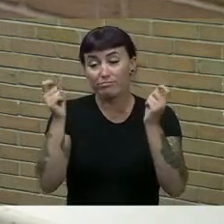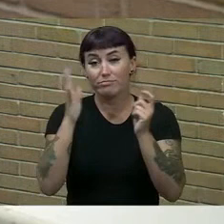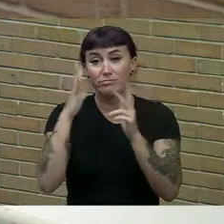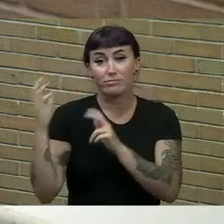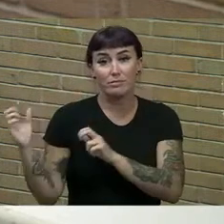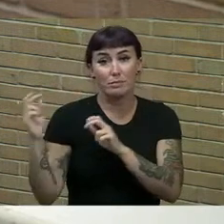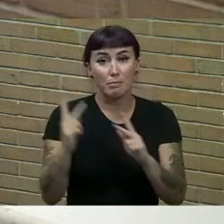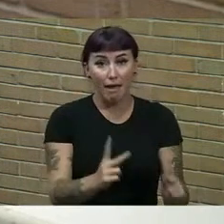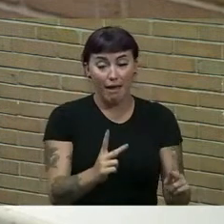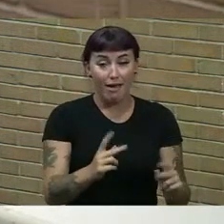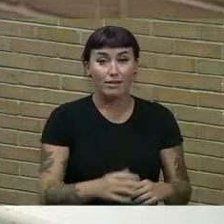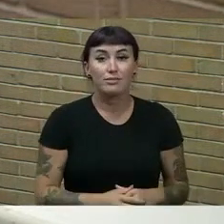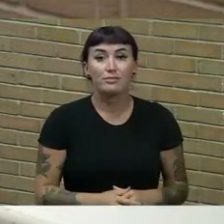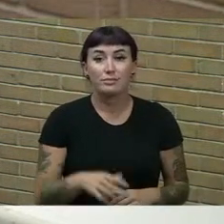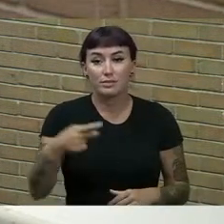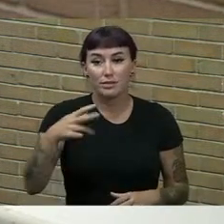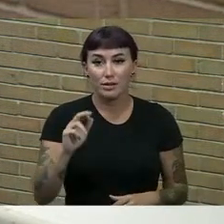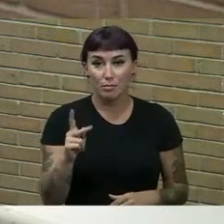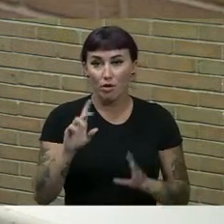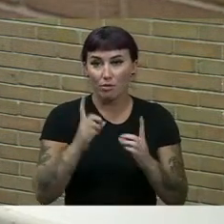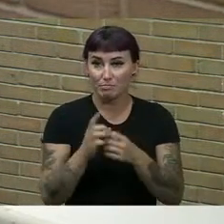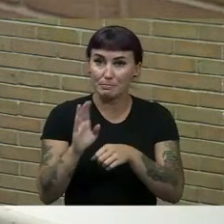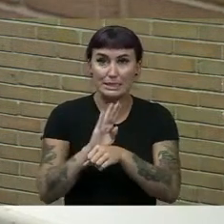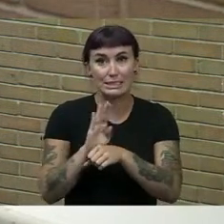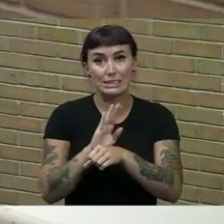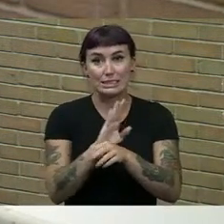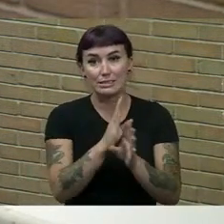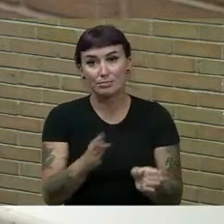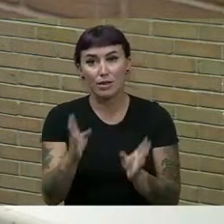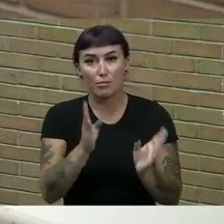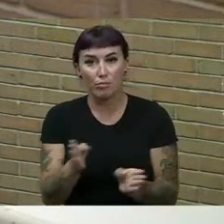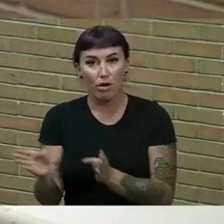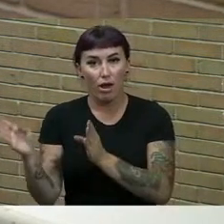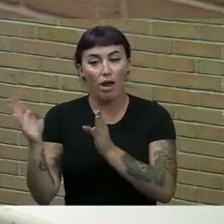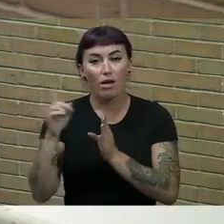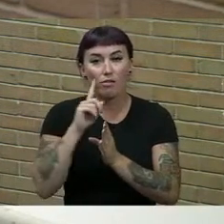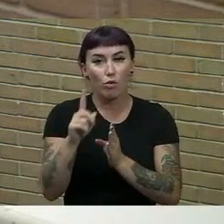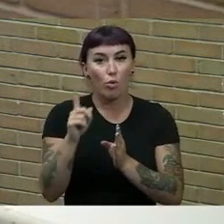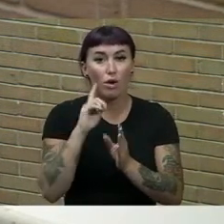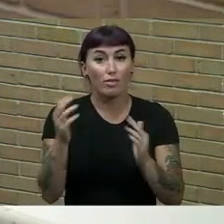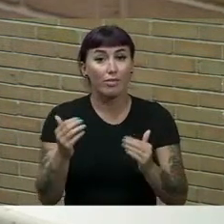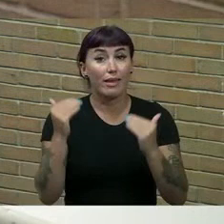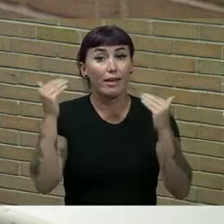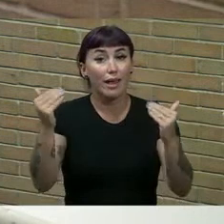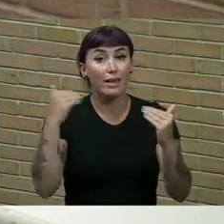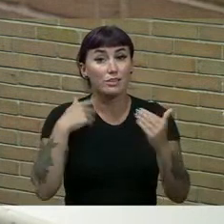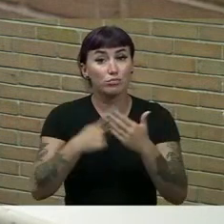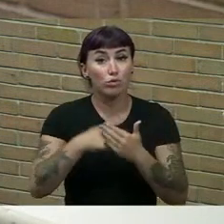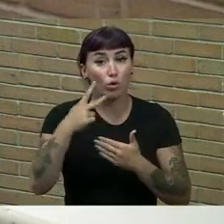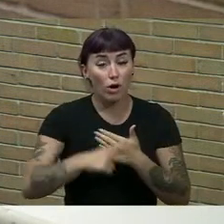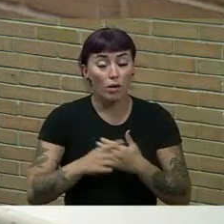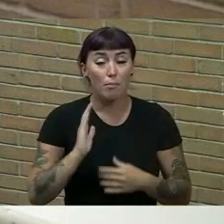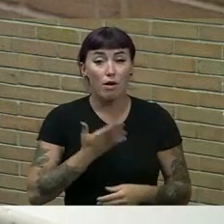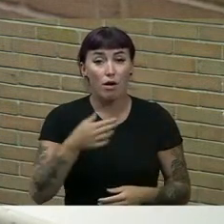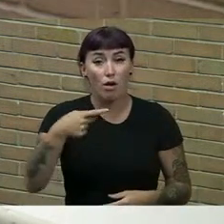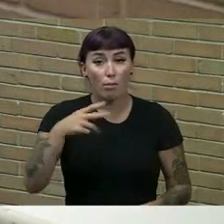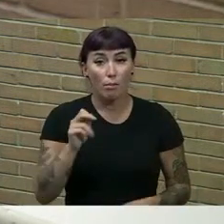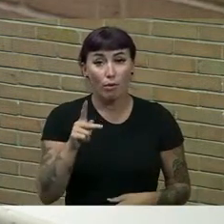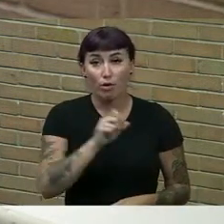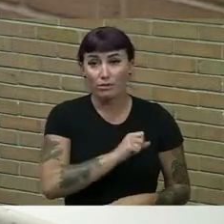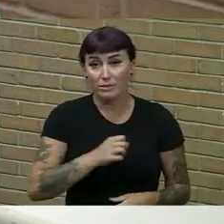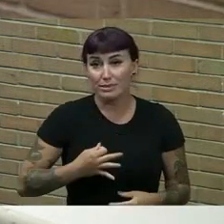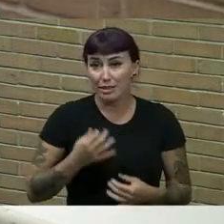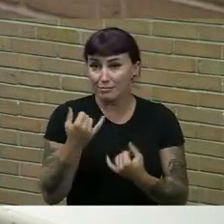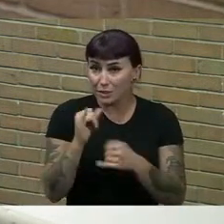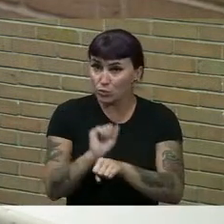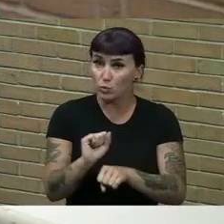returning to full scale, and the Parks Department is busy making plans and preparations for the enhanced programming. Our park staff is still working